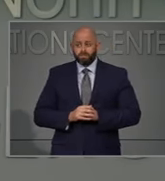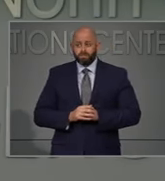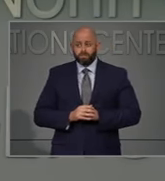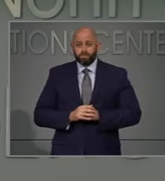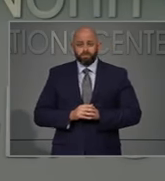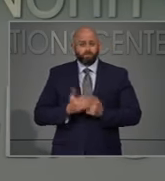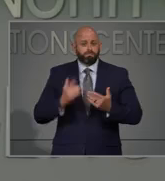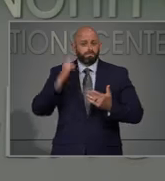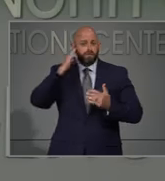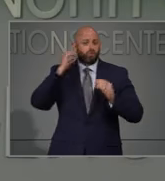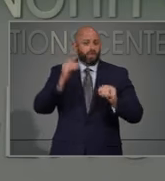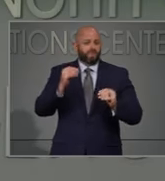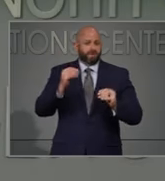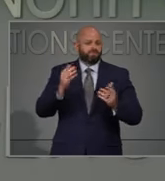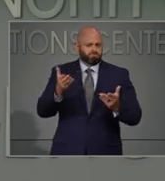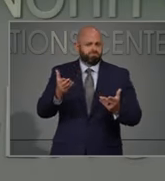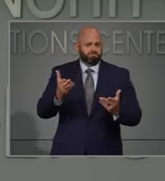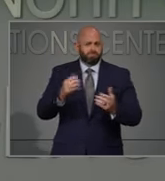I don't hear anything.